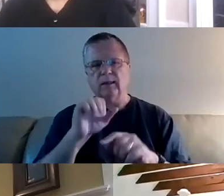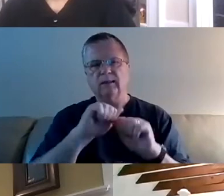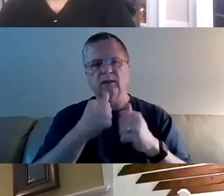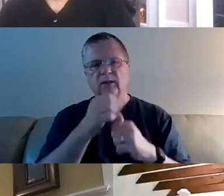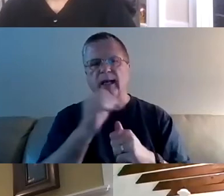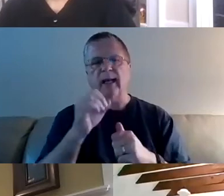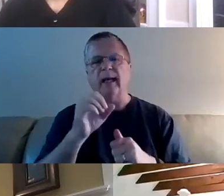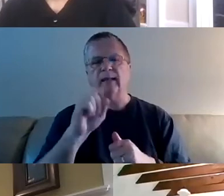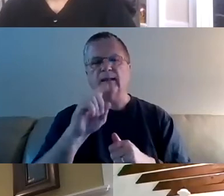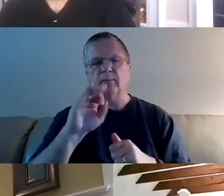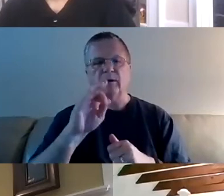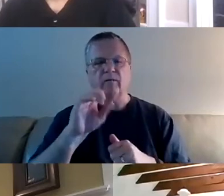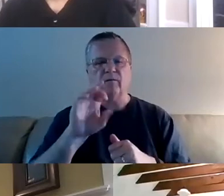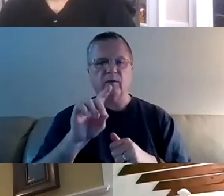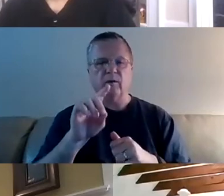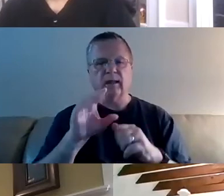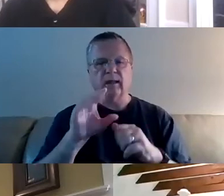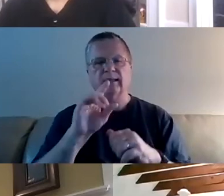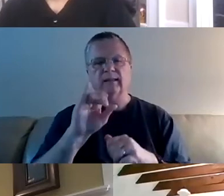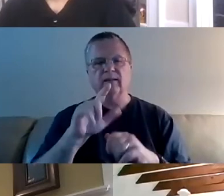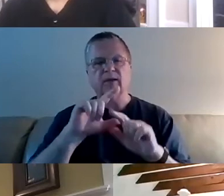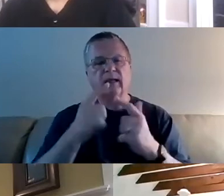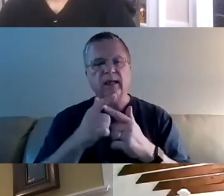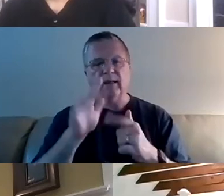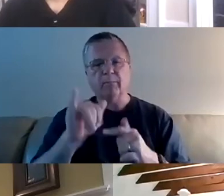Civic League by $2,500.